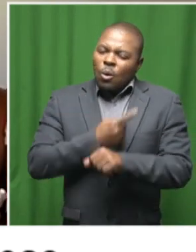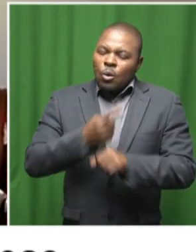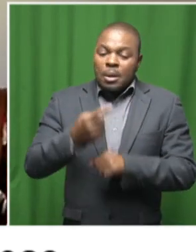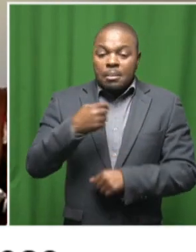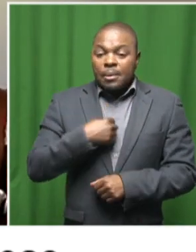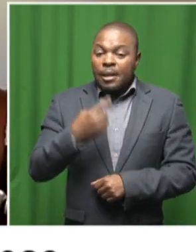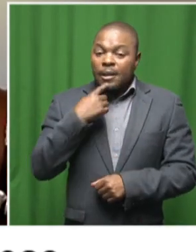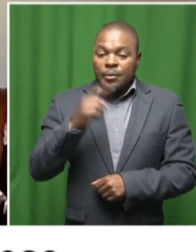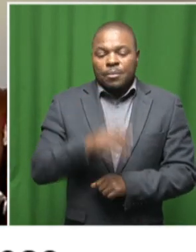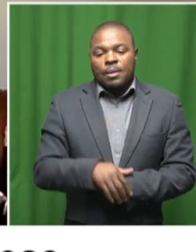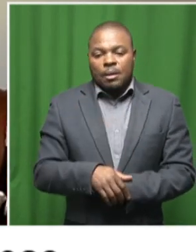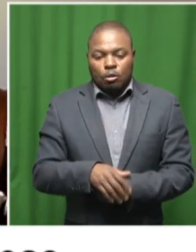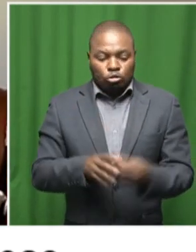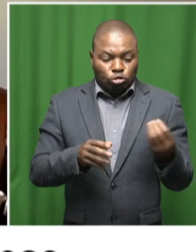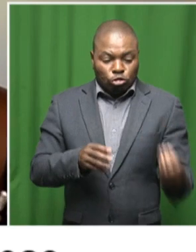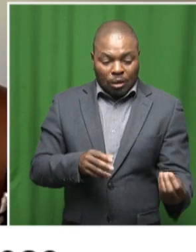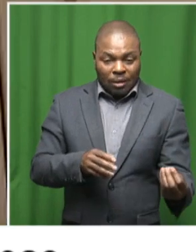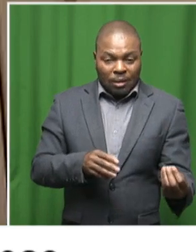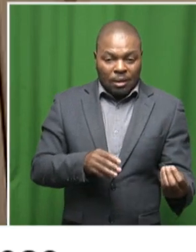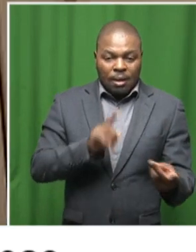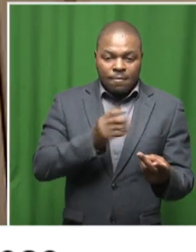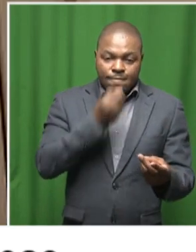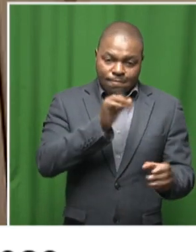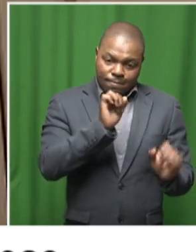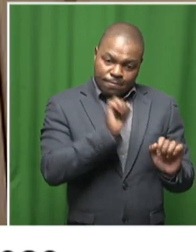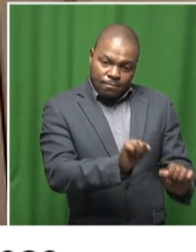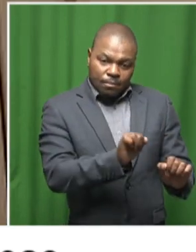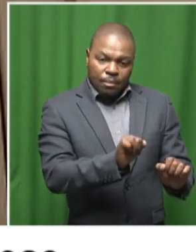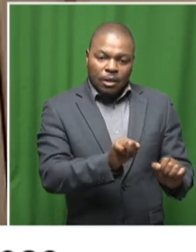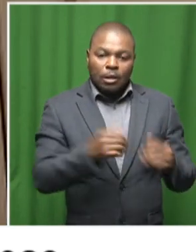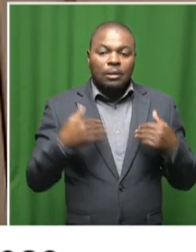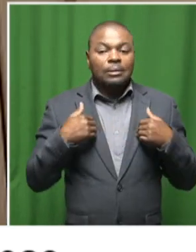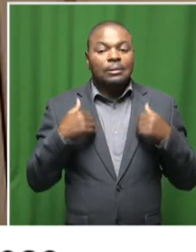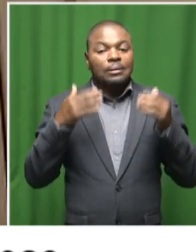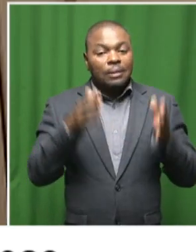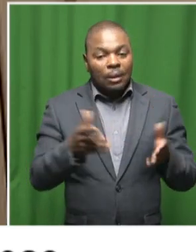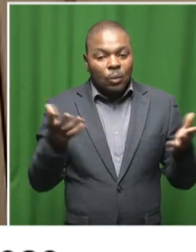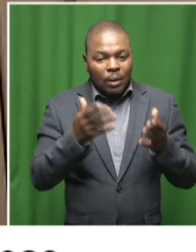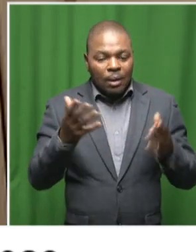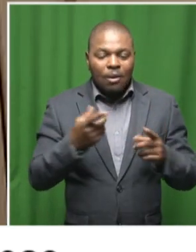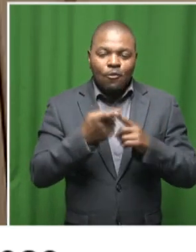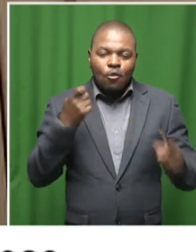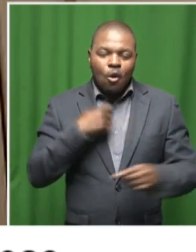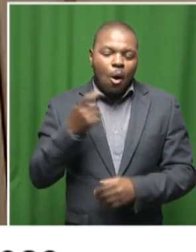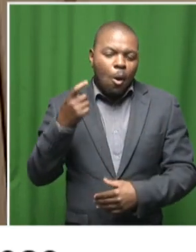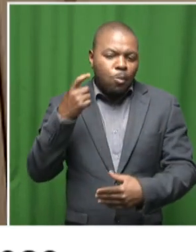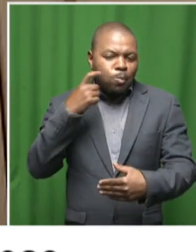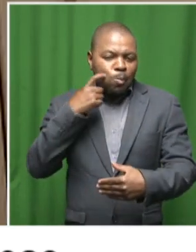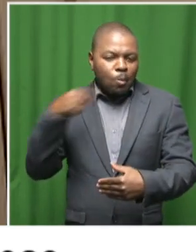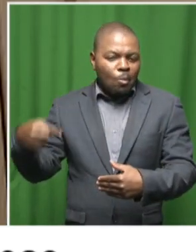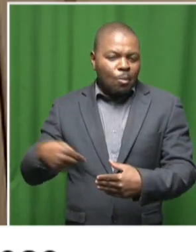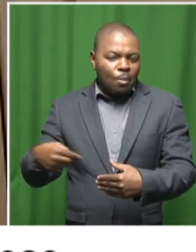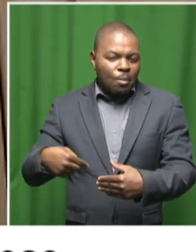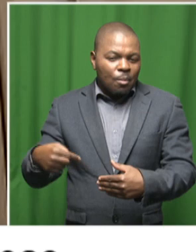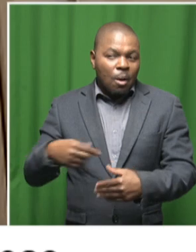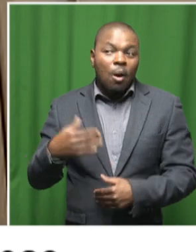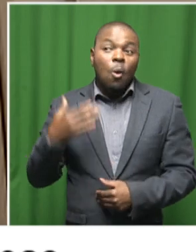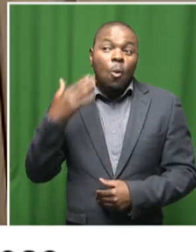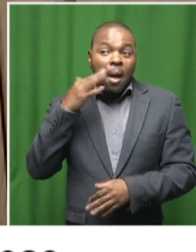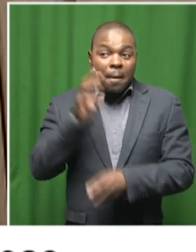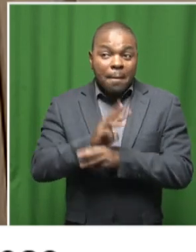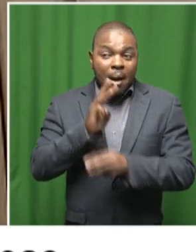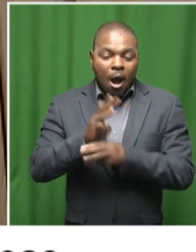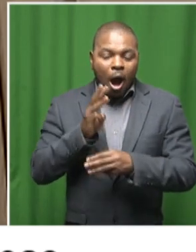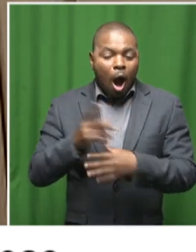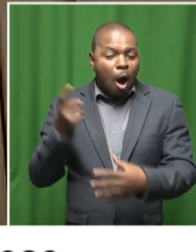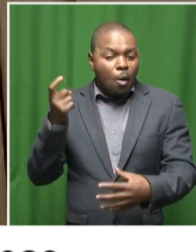that a diet of a child, or their nutrition, starts in the mother's tummy. So it starts when your mom is pregnant. That